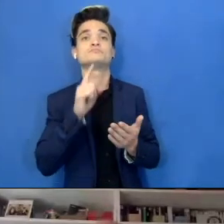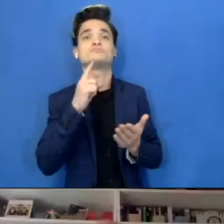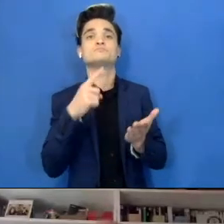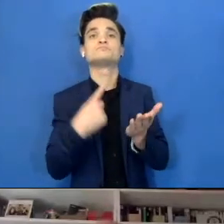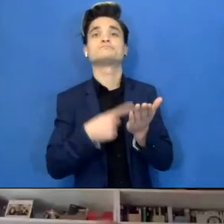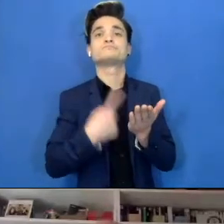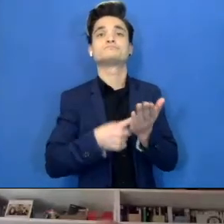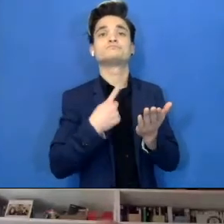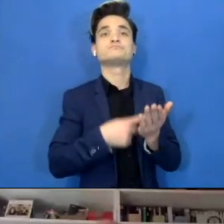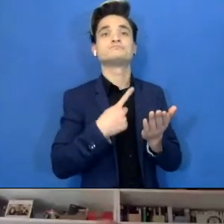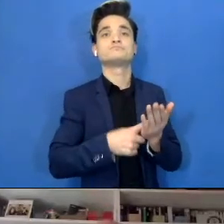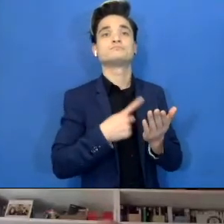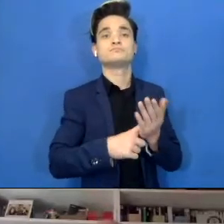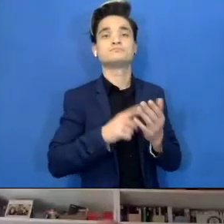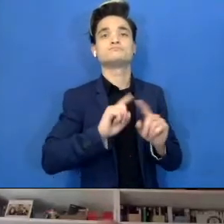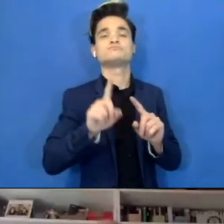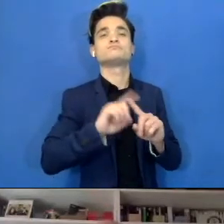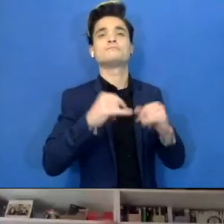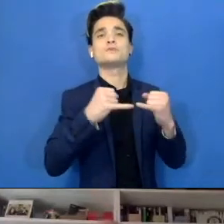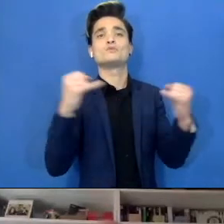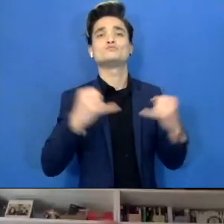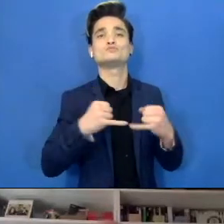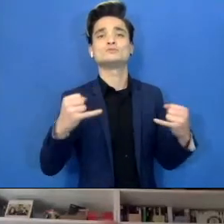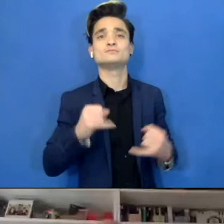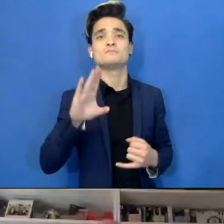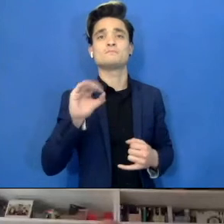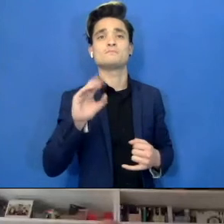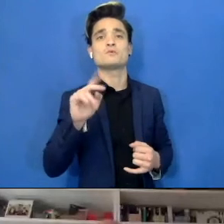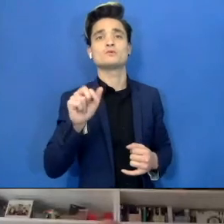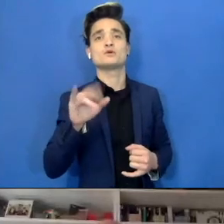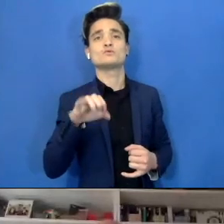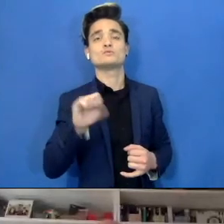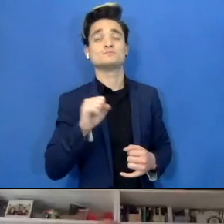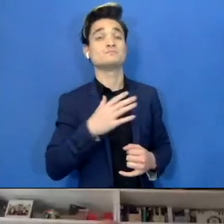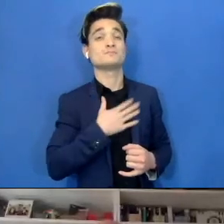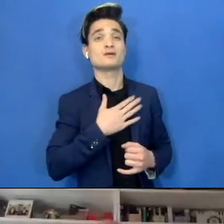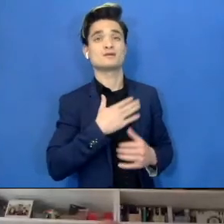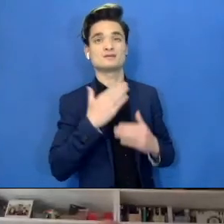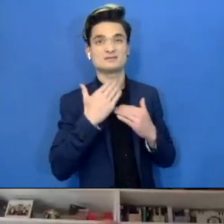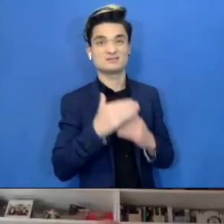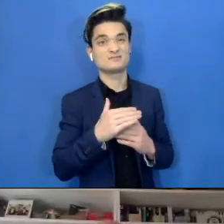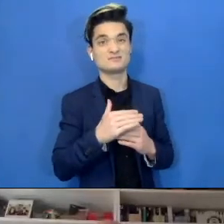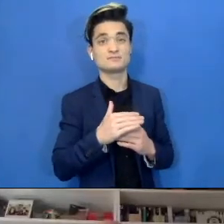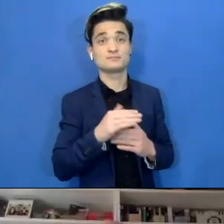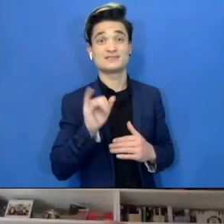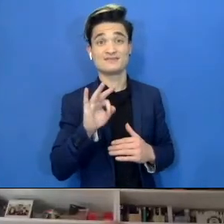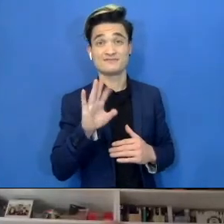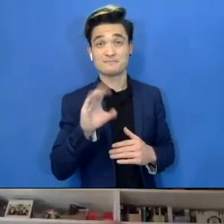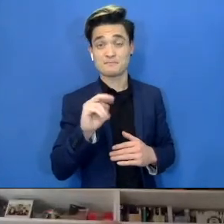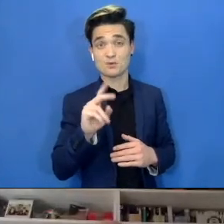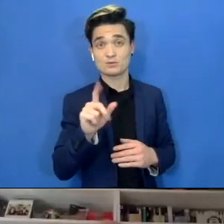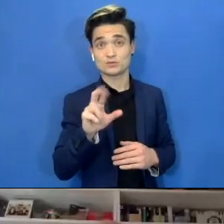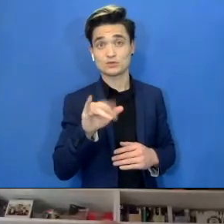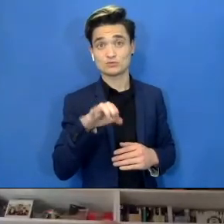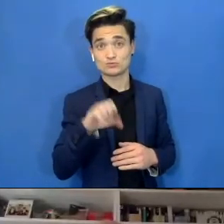for me, these are my limits. But you also have boundaries of the day. Right? Today, I